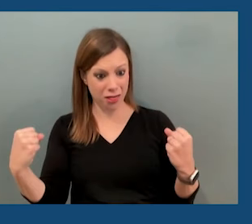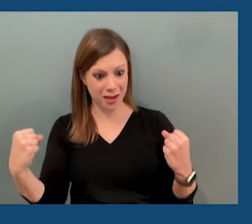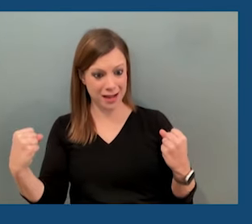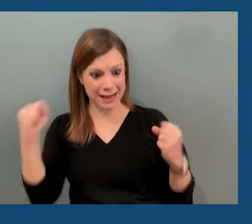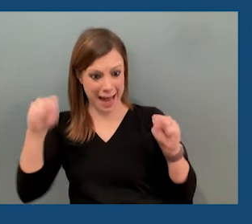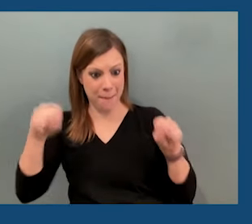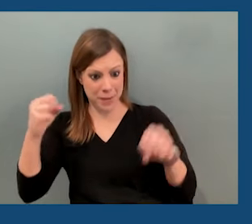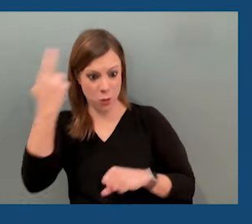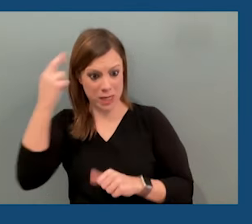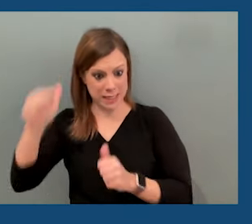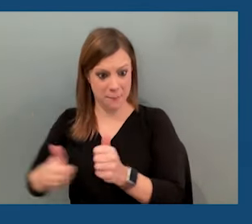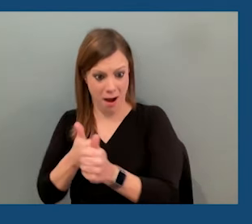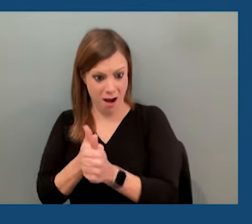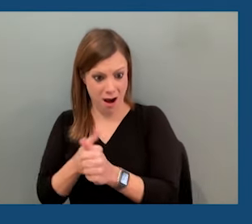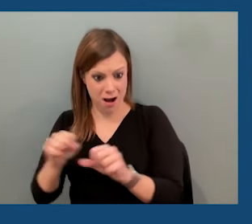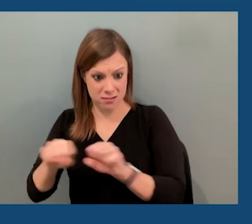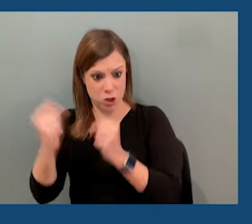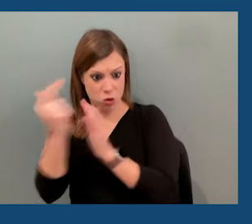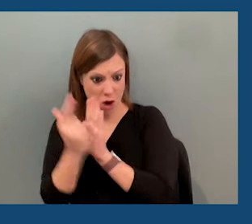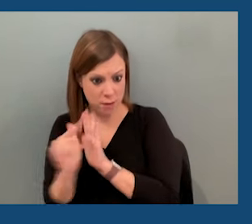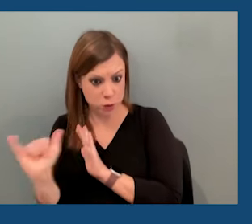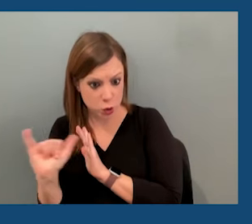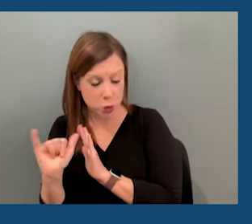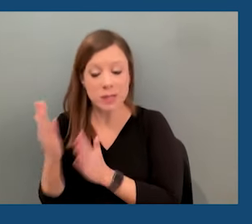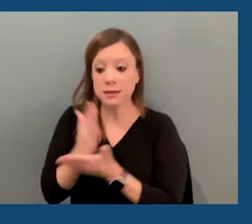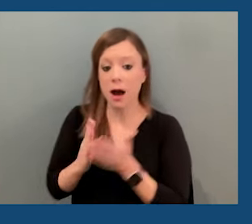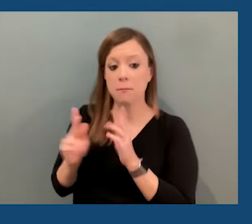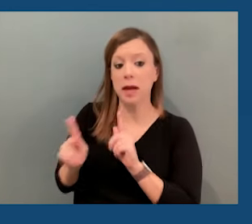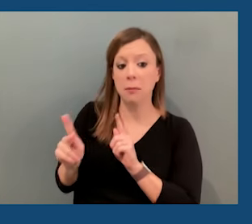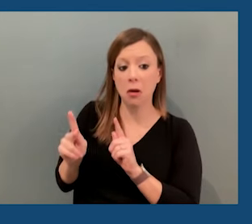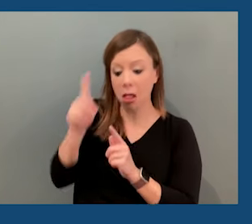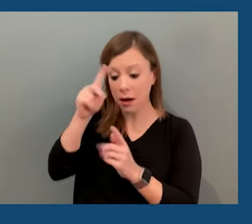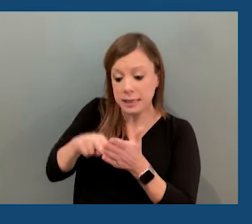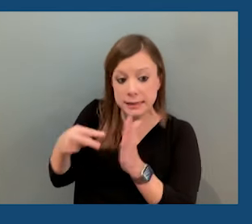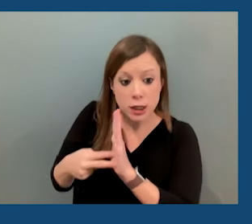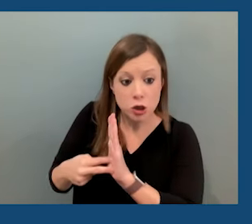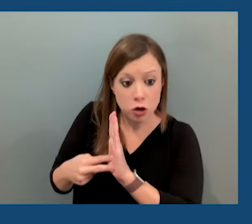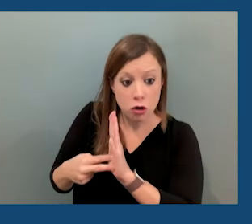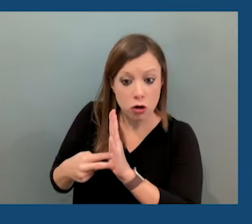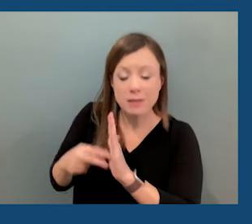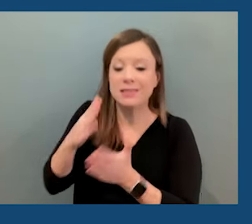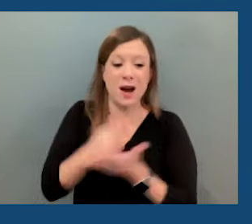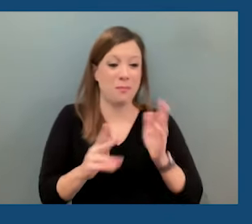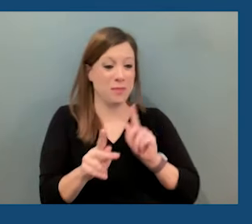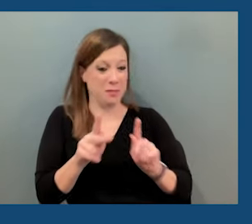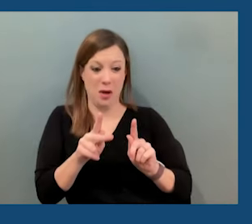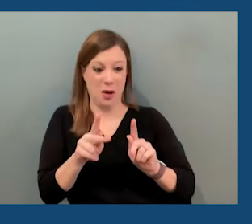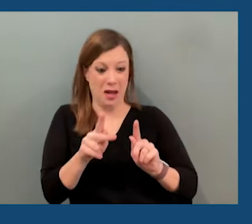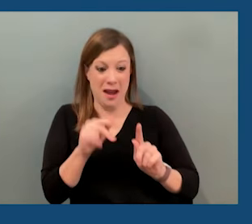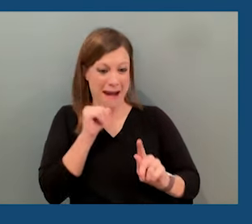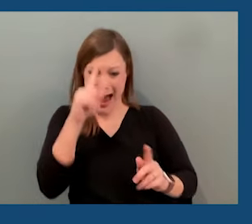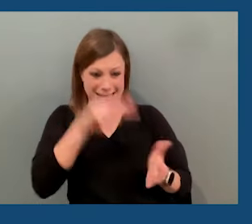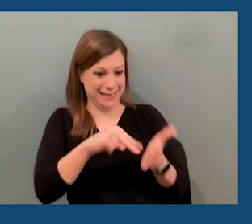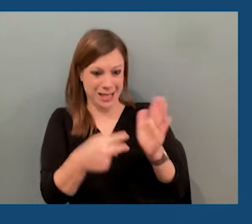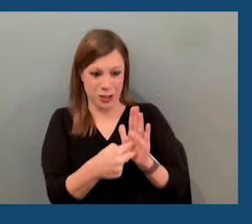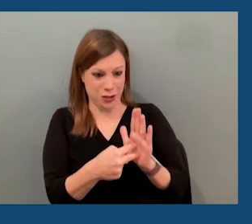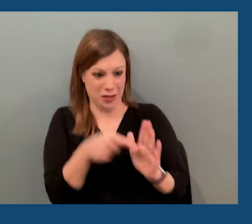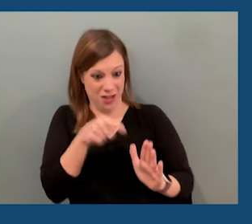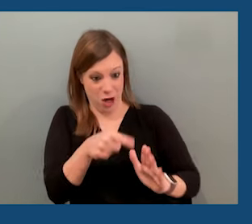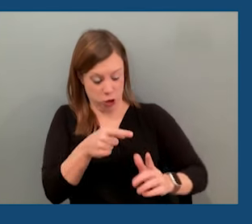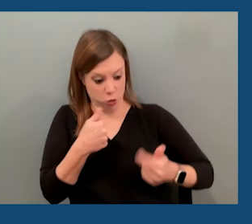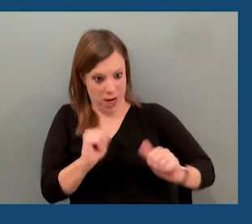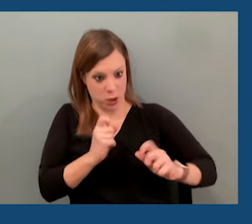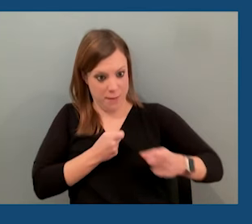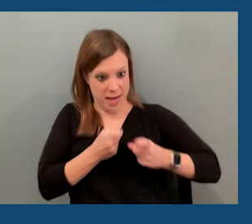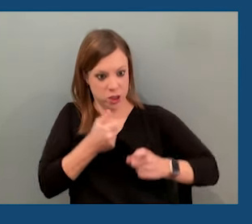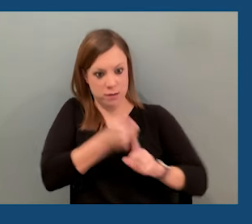people are intentional in their actions. Others are dealing with the crisis themselves. So we also have to focus on